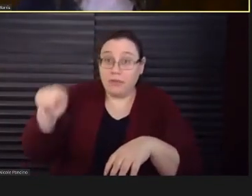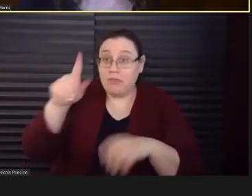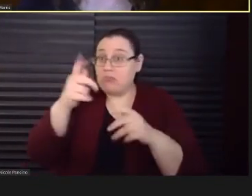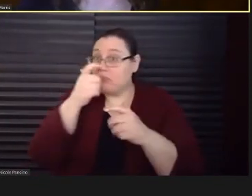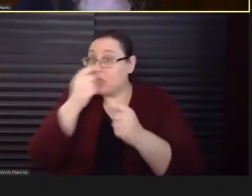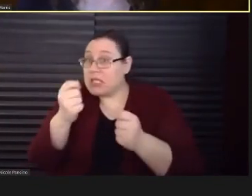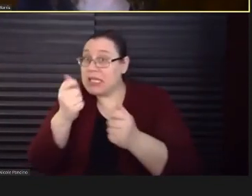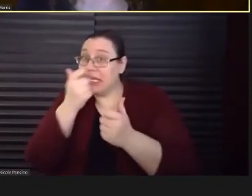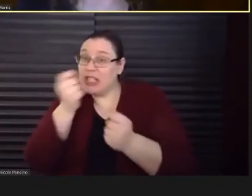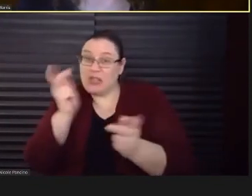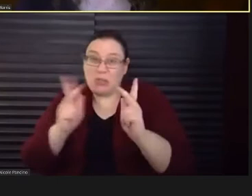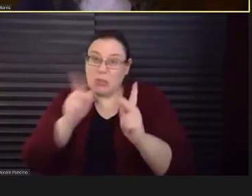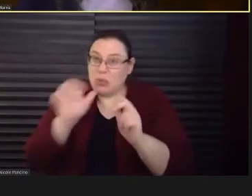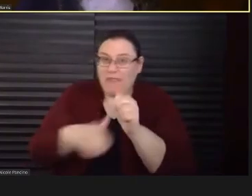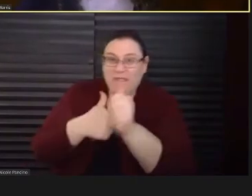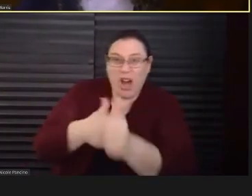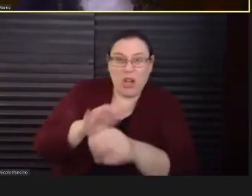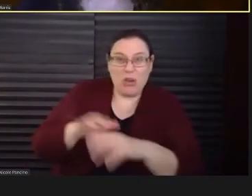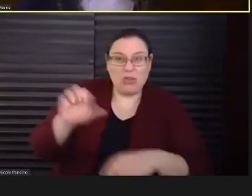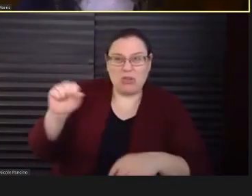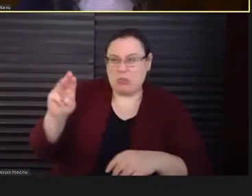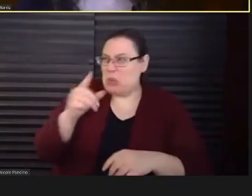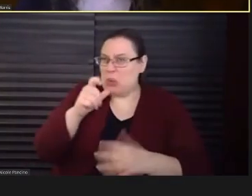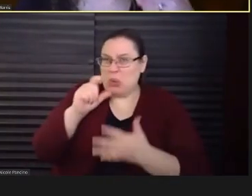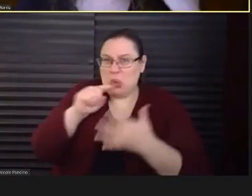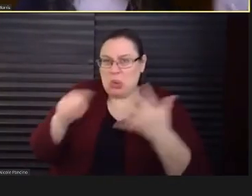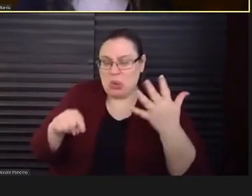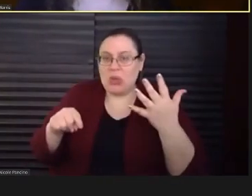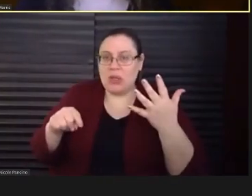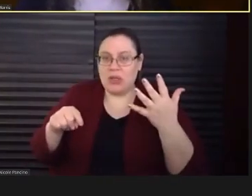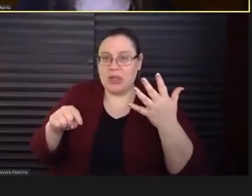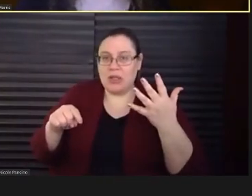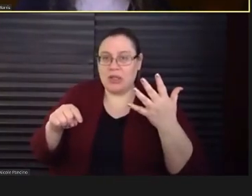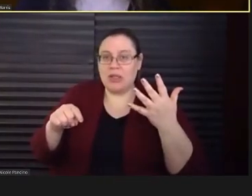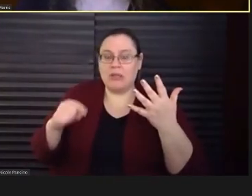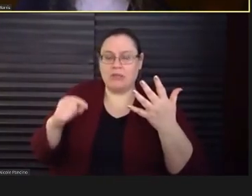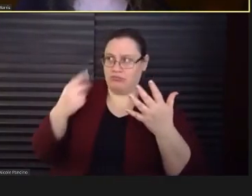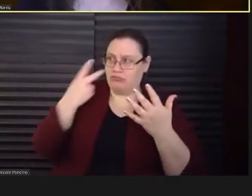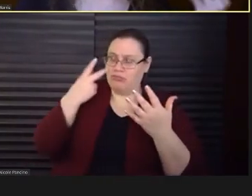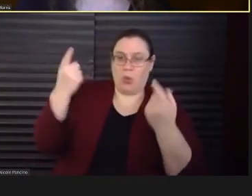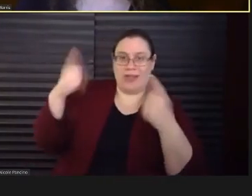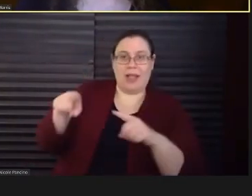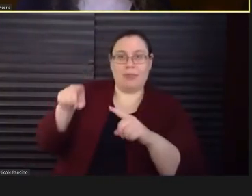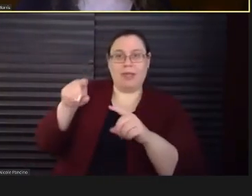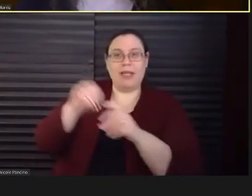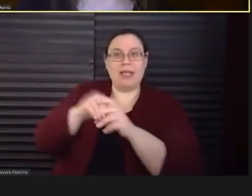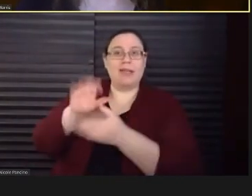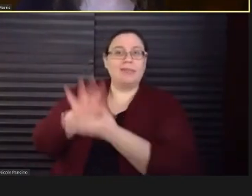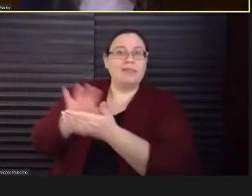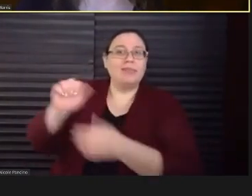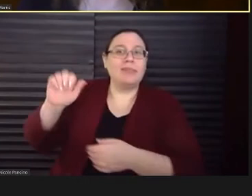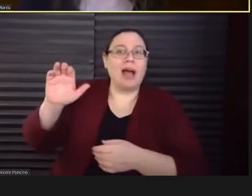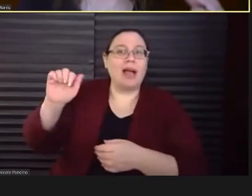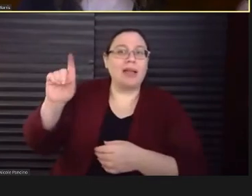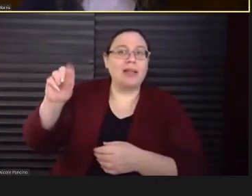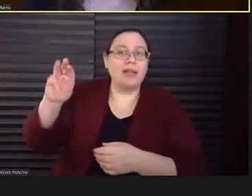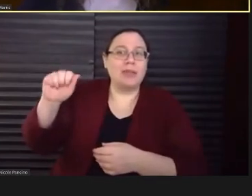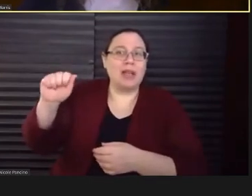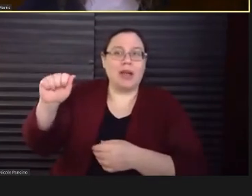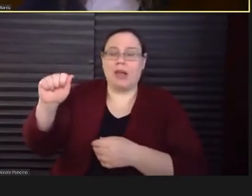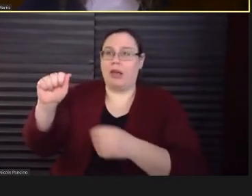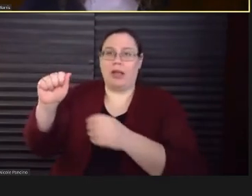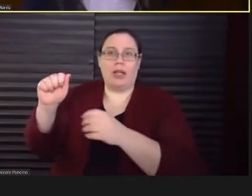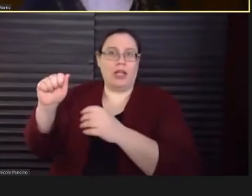to follow on social media to see what's happening in academia at the forefront of